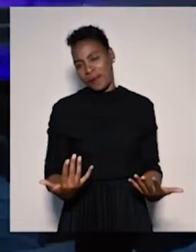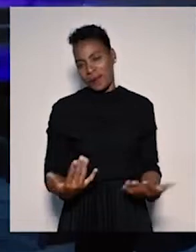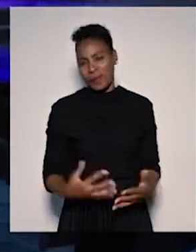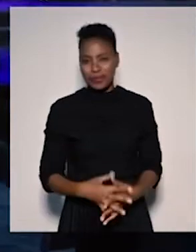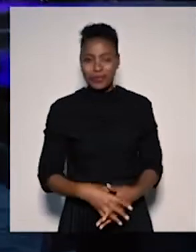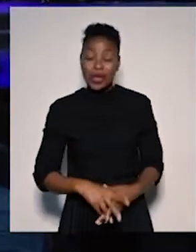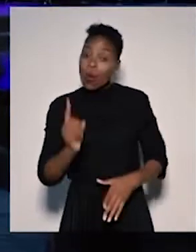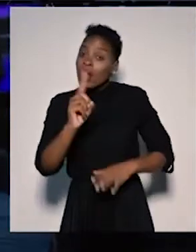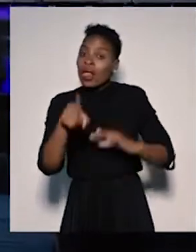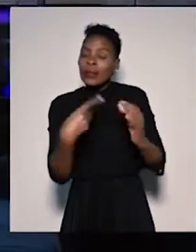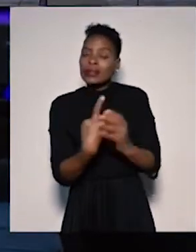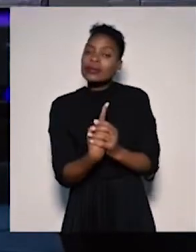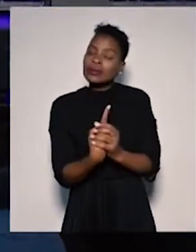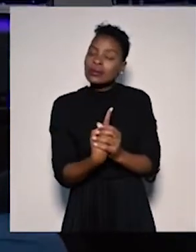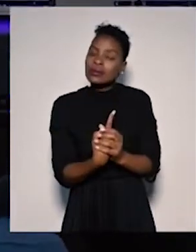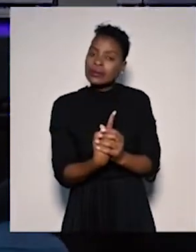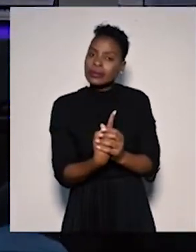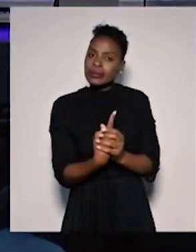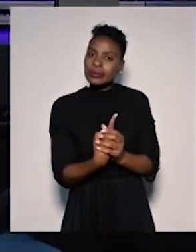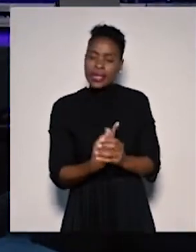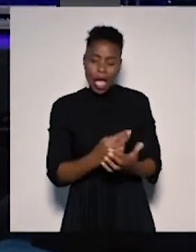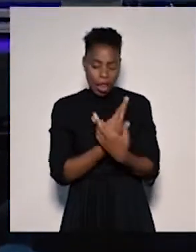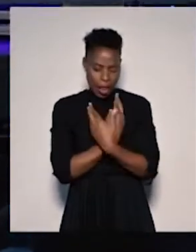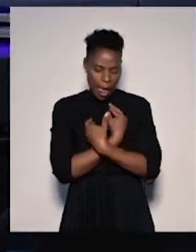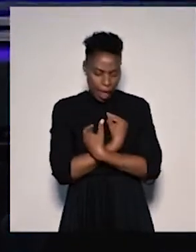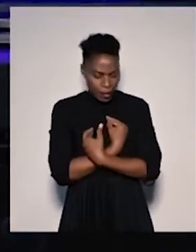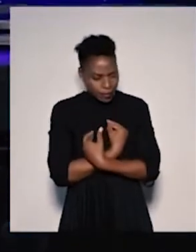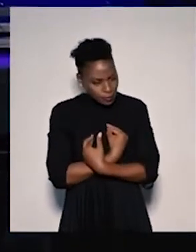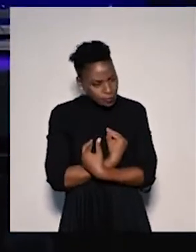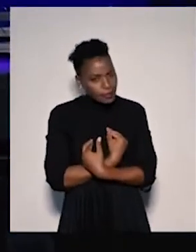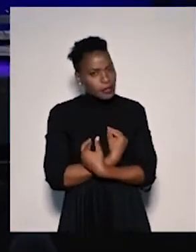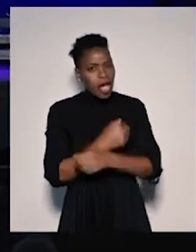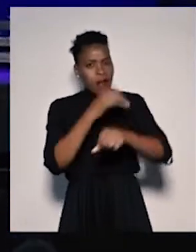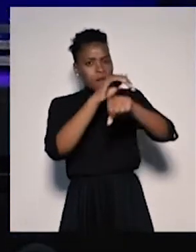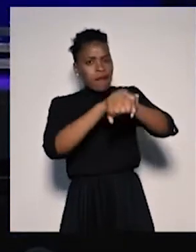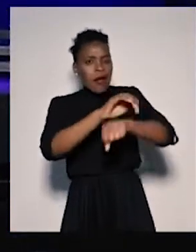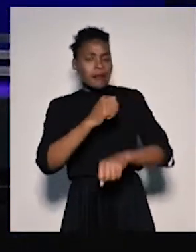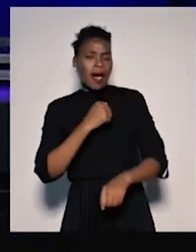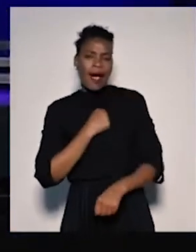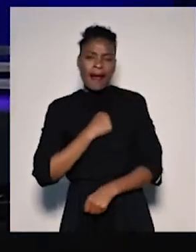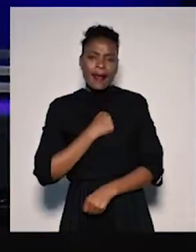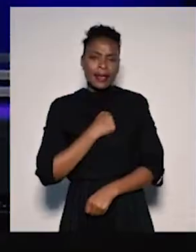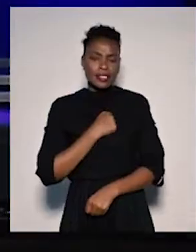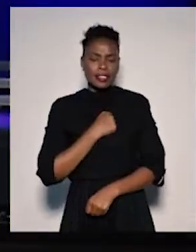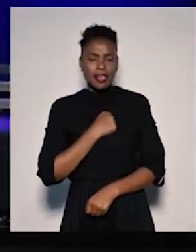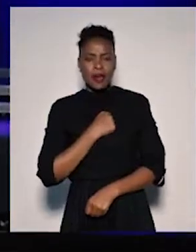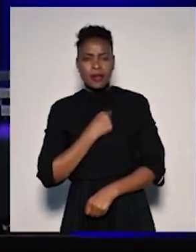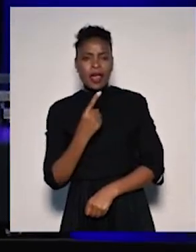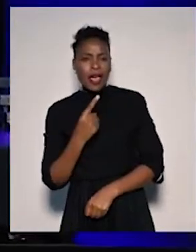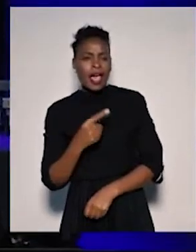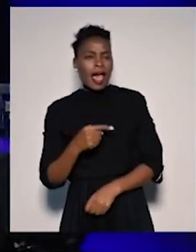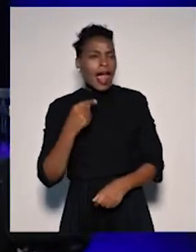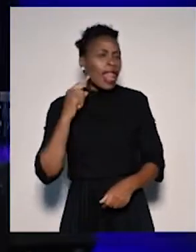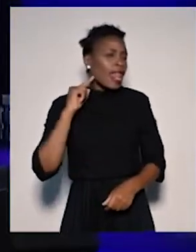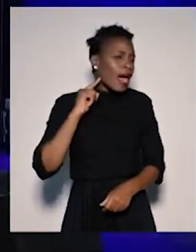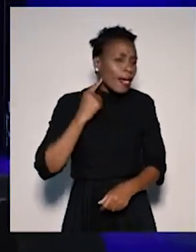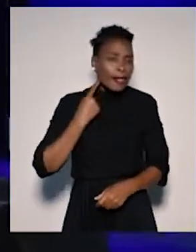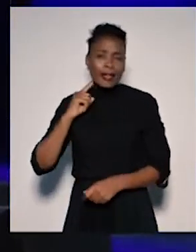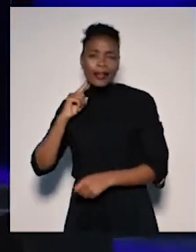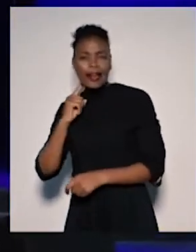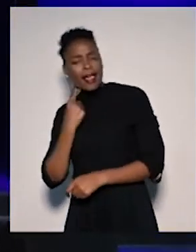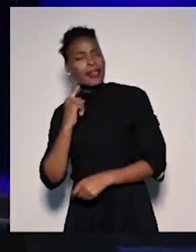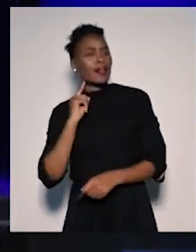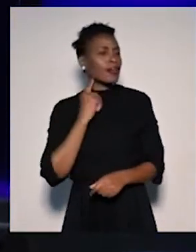So what happens? Then I relaxed around him. I started fumbling around with lies, pushing my back. So I started